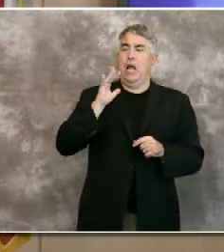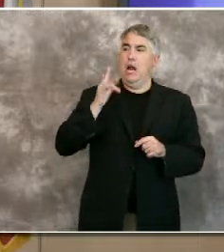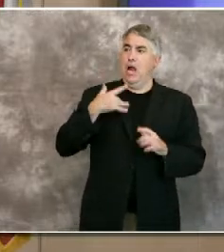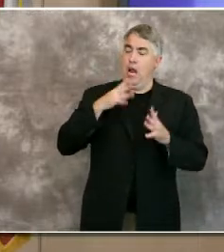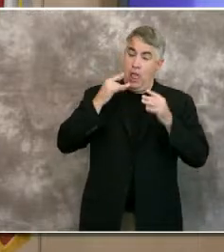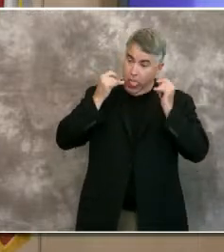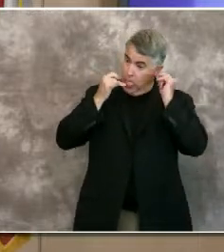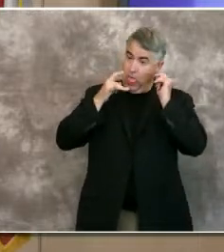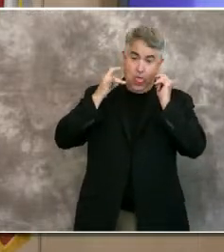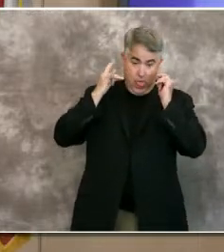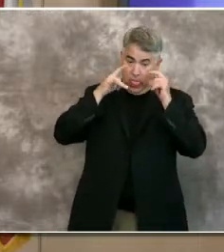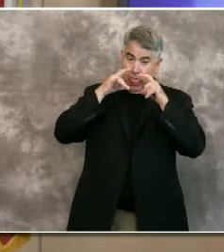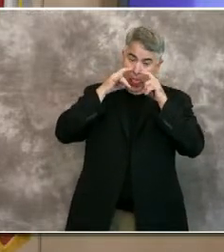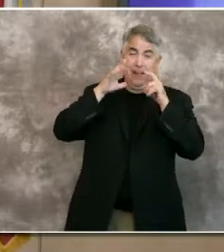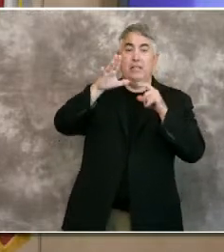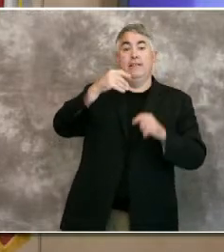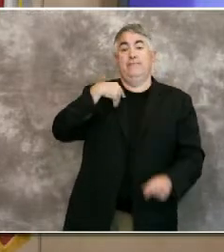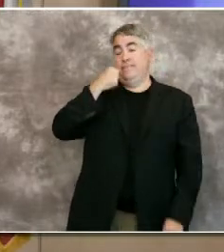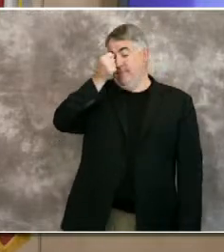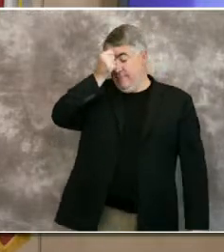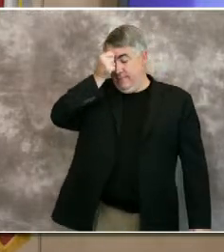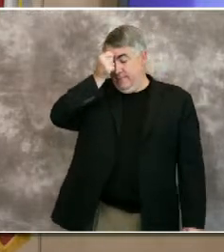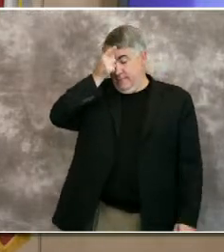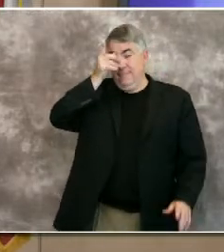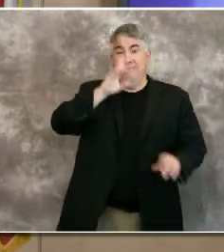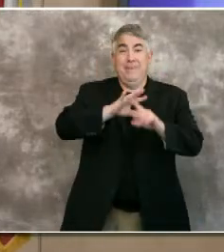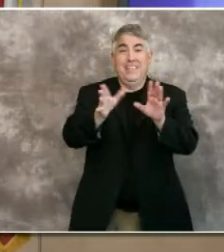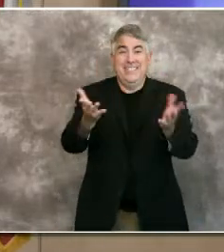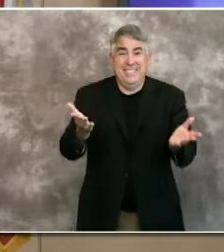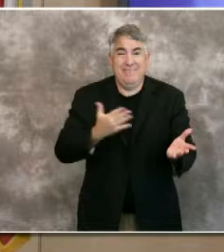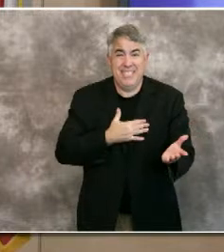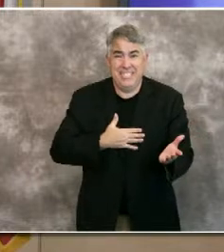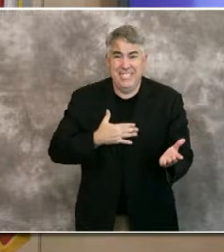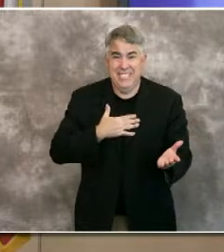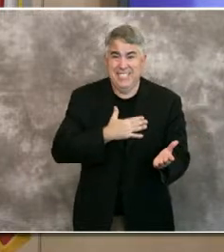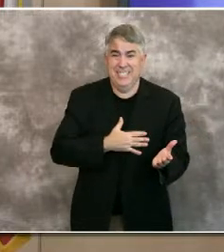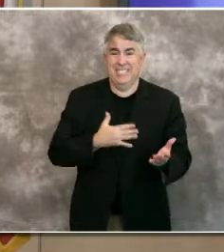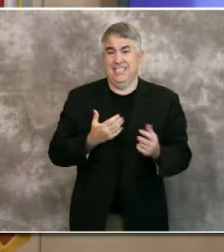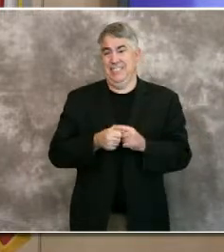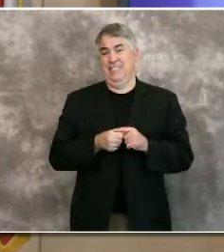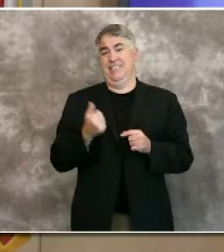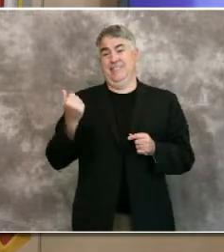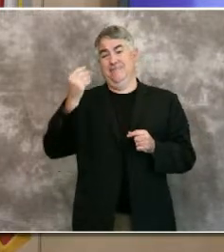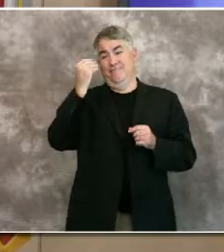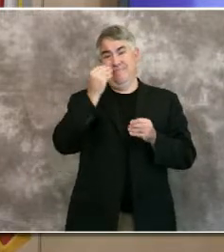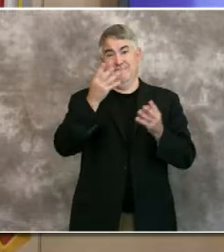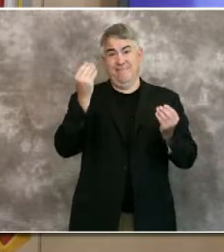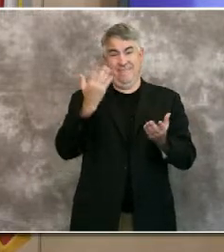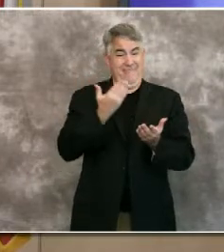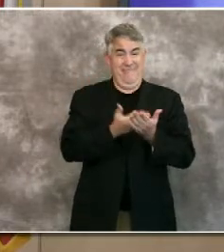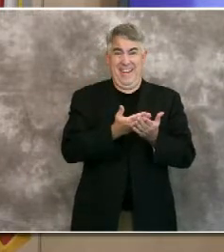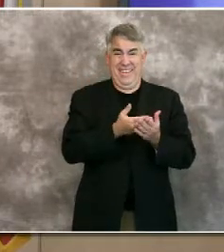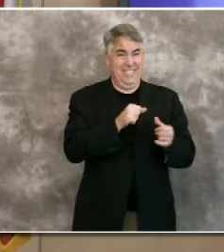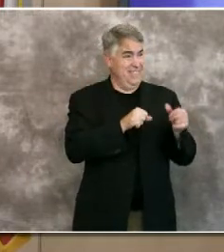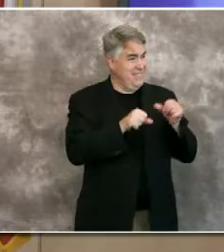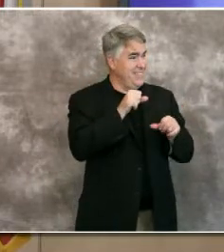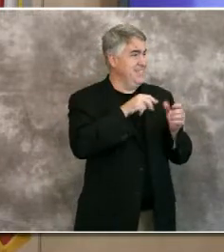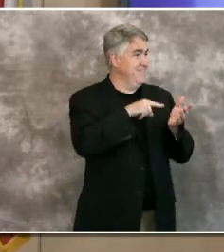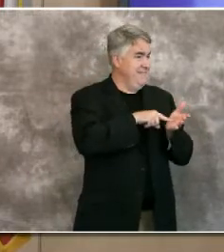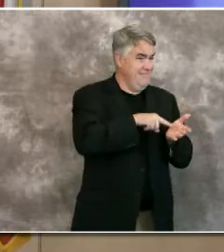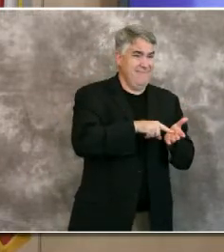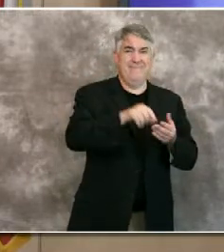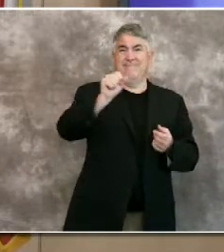side. And so we will do the very best that we can to share fact and science and best practices, and we will